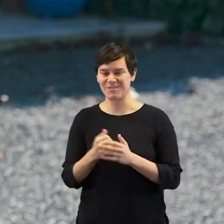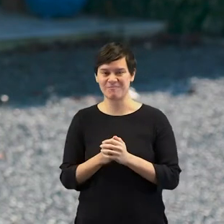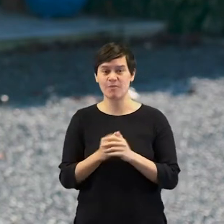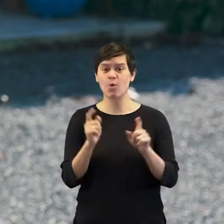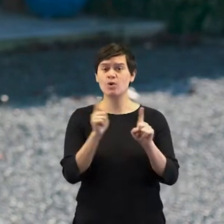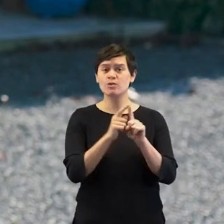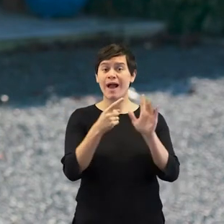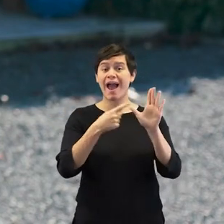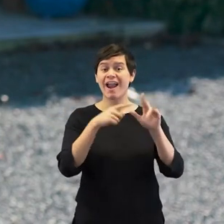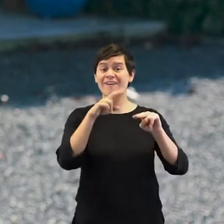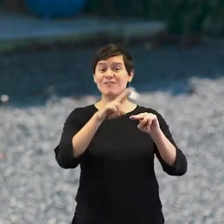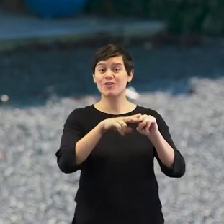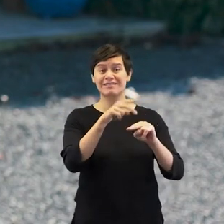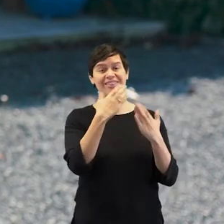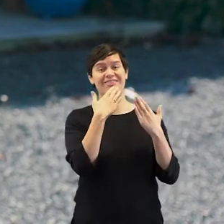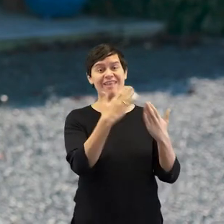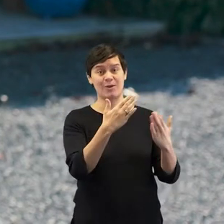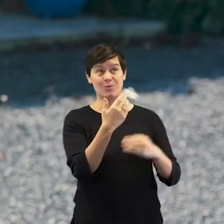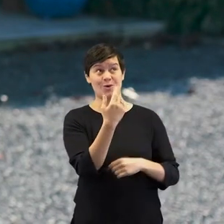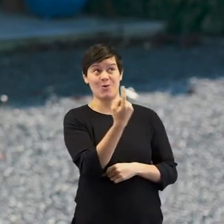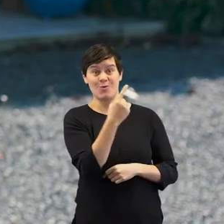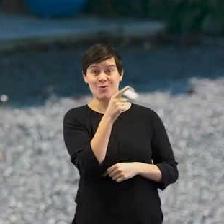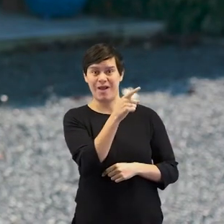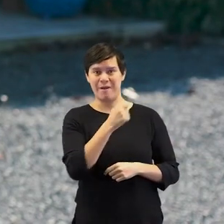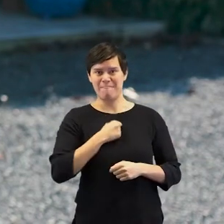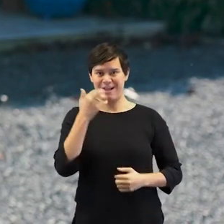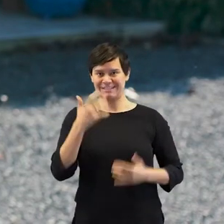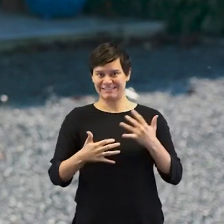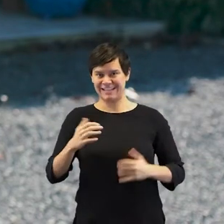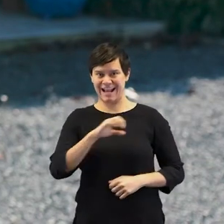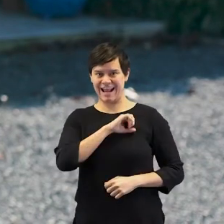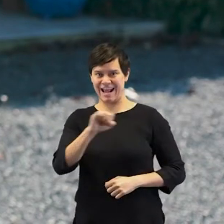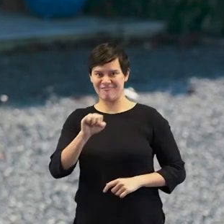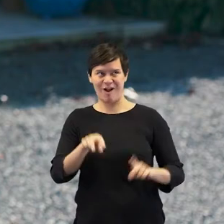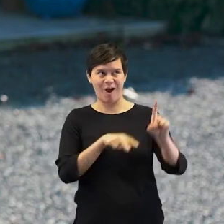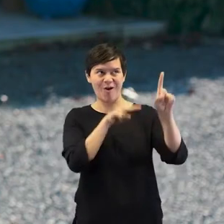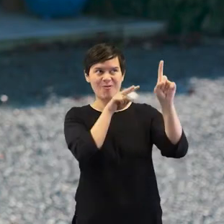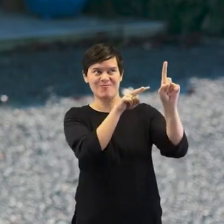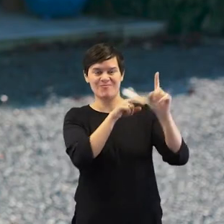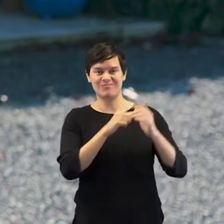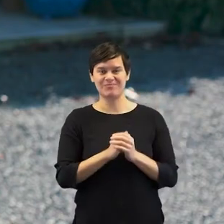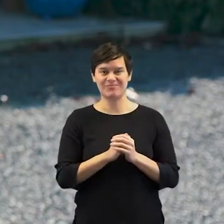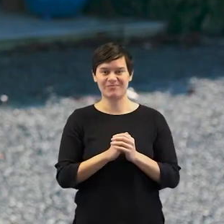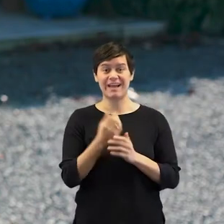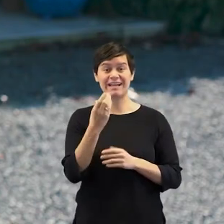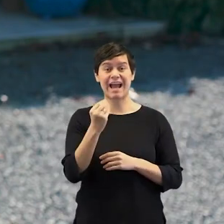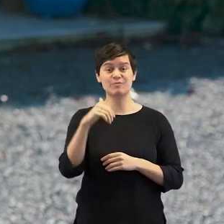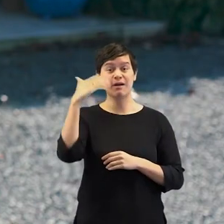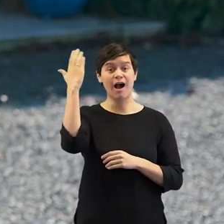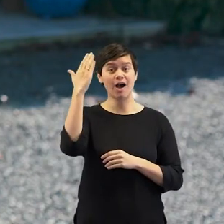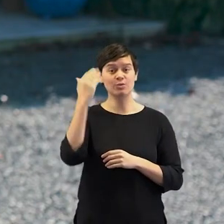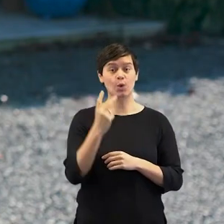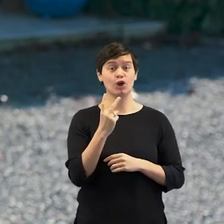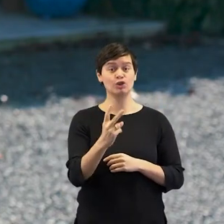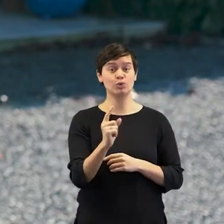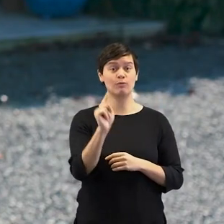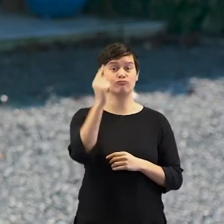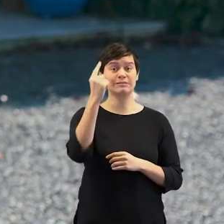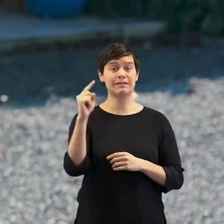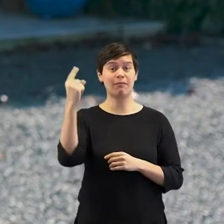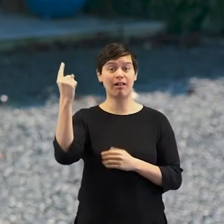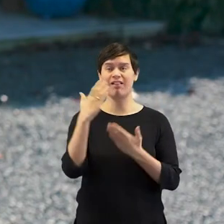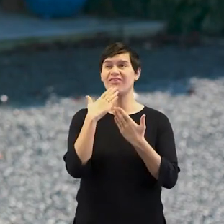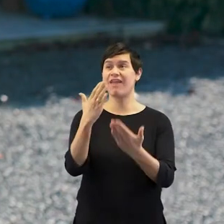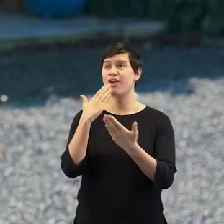special thank you to Anna Ferguson, my statistics hero. Thank you to the support from my principals at Kashmir High School, Joe Eagleton and Mark